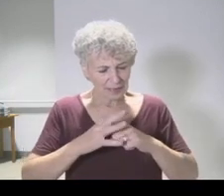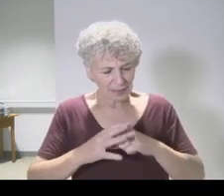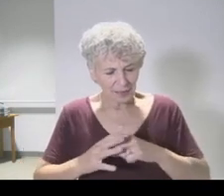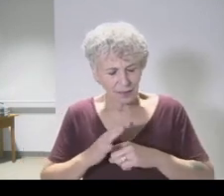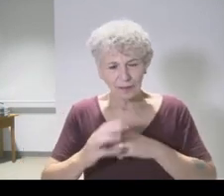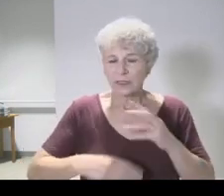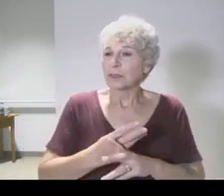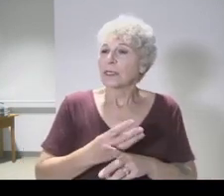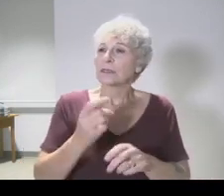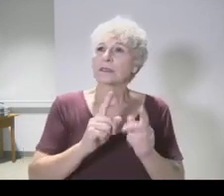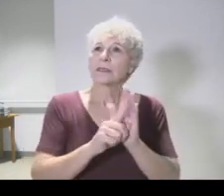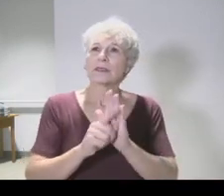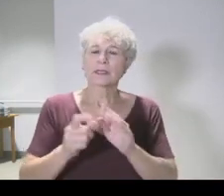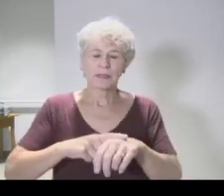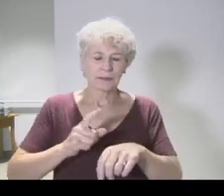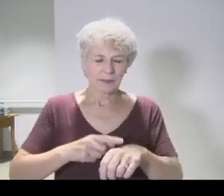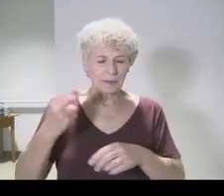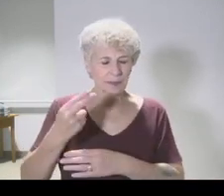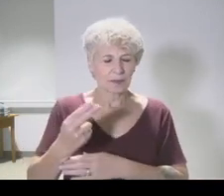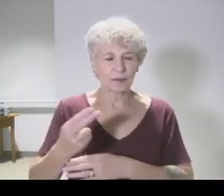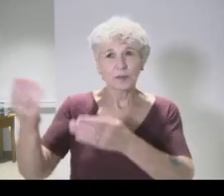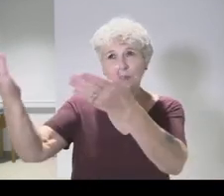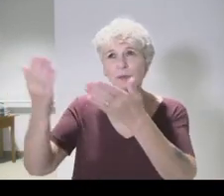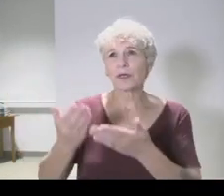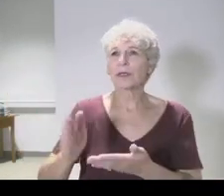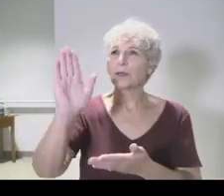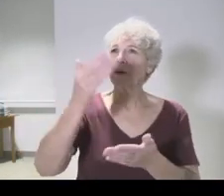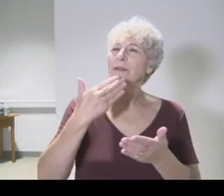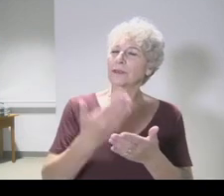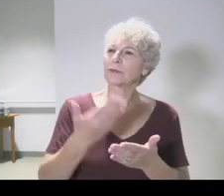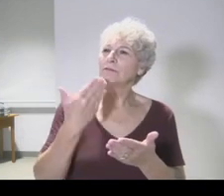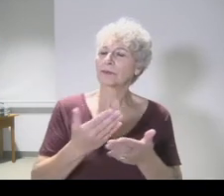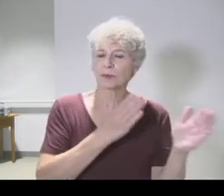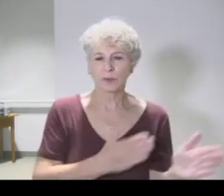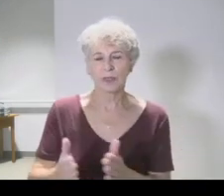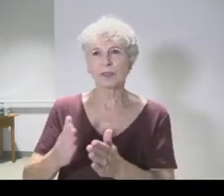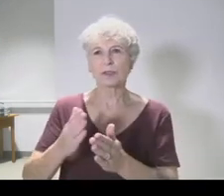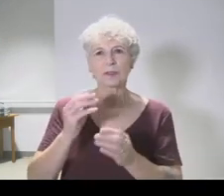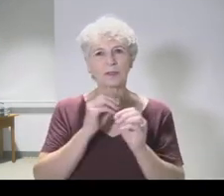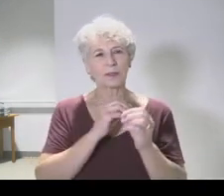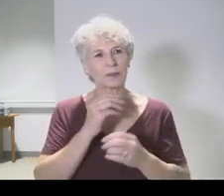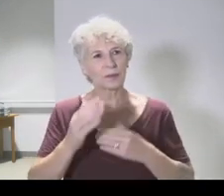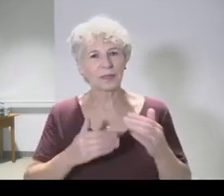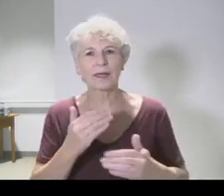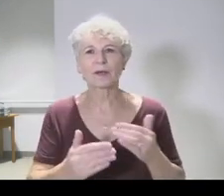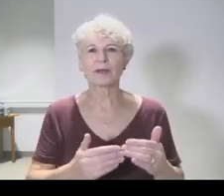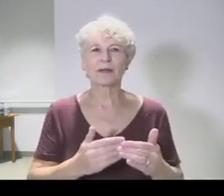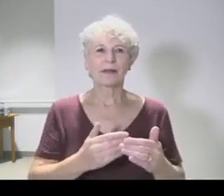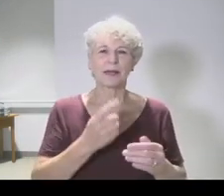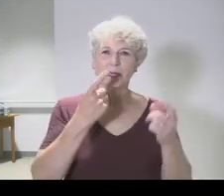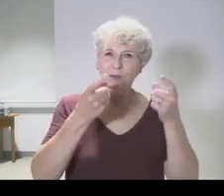of time in history to bring about your good purposes. You care and command everything in